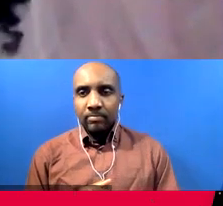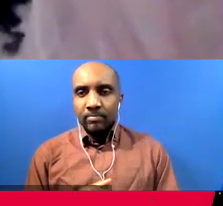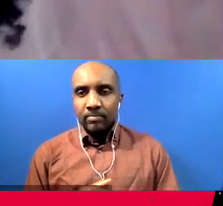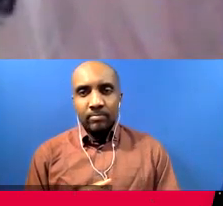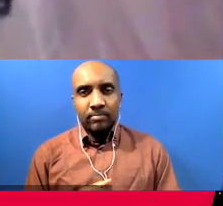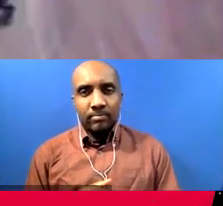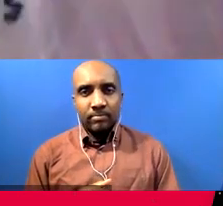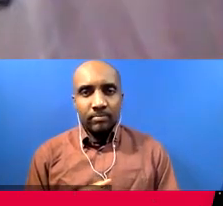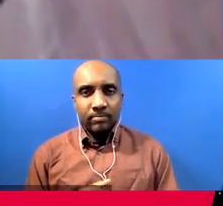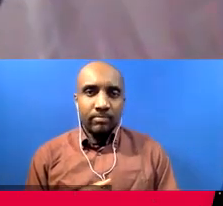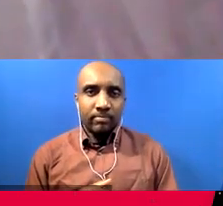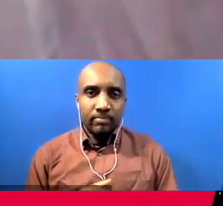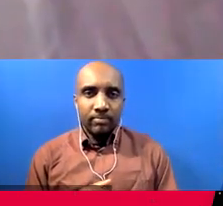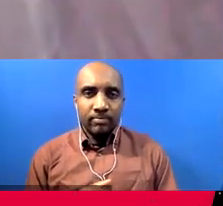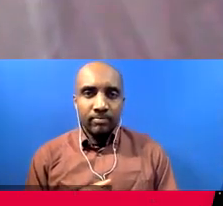you know, thinking about